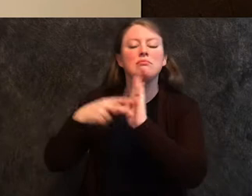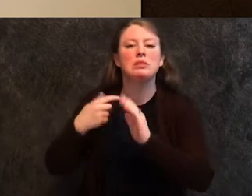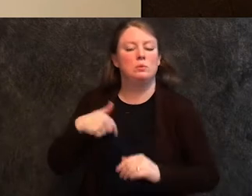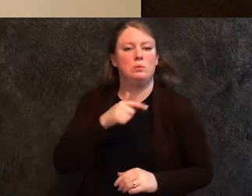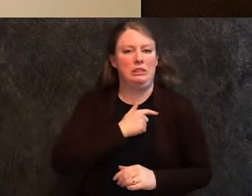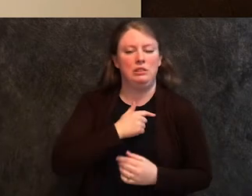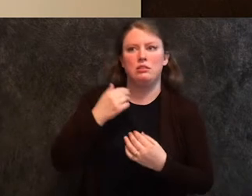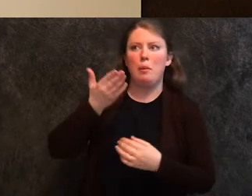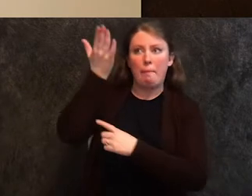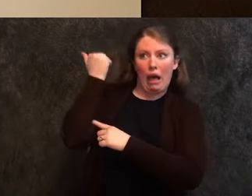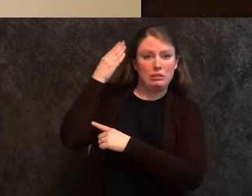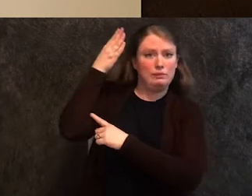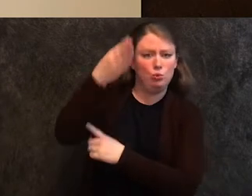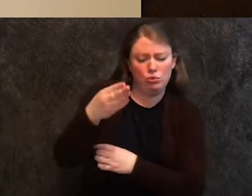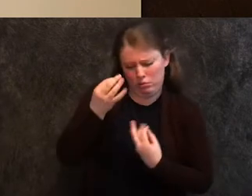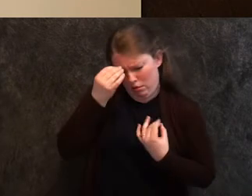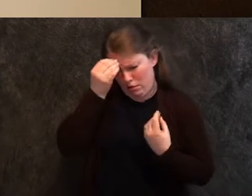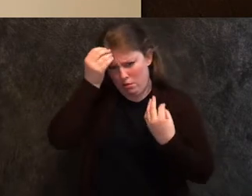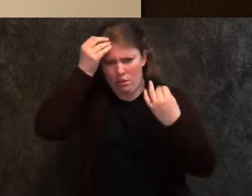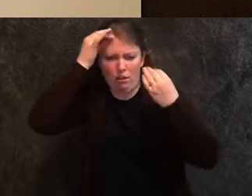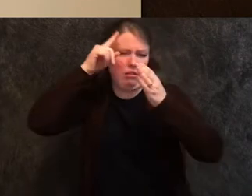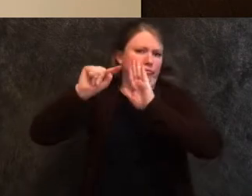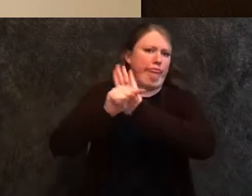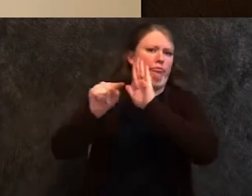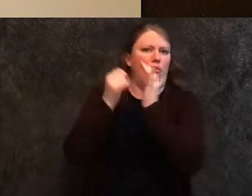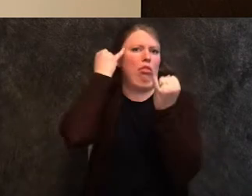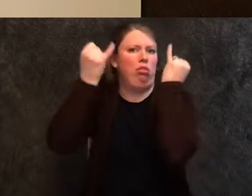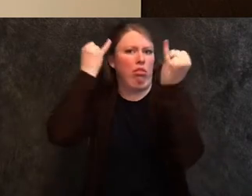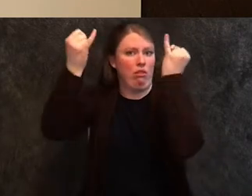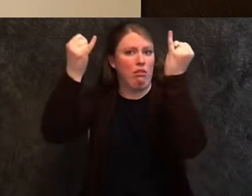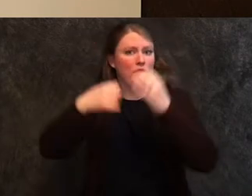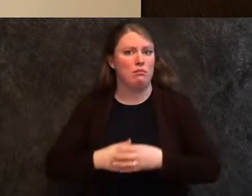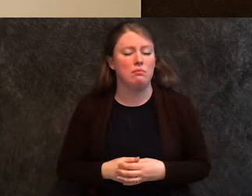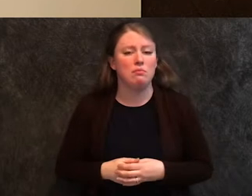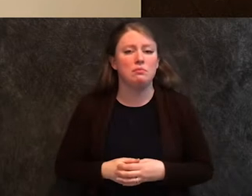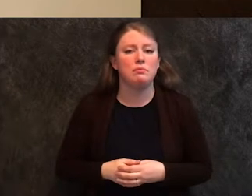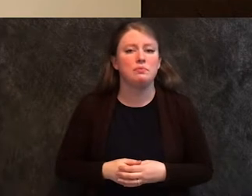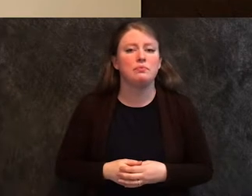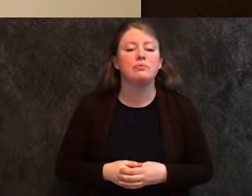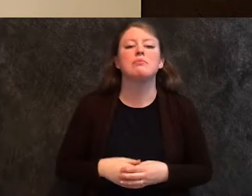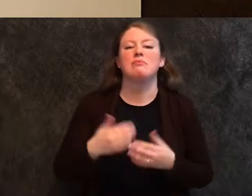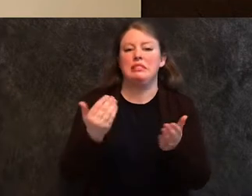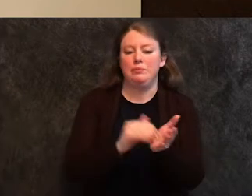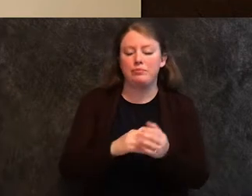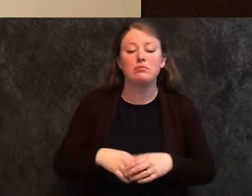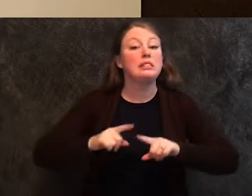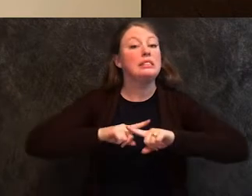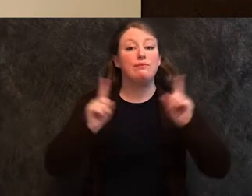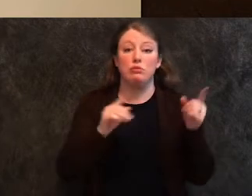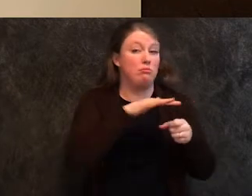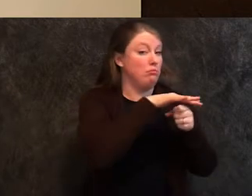past and attach negative emotions to the possible outcomes. Let me read that again. The difference is when we